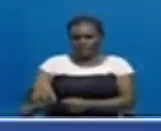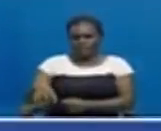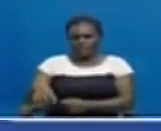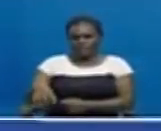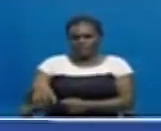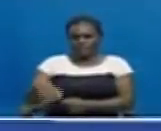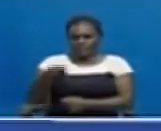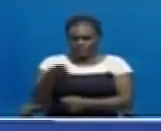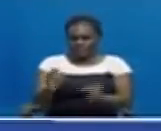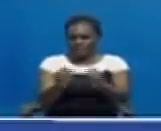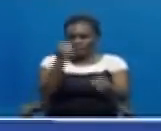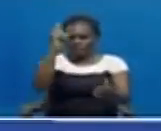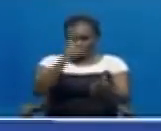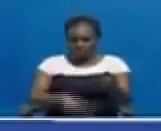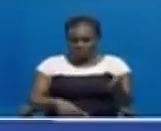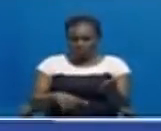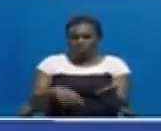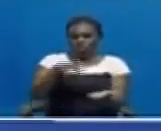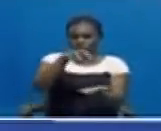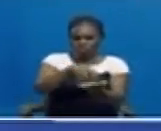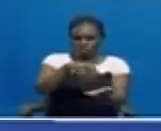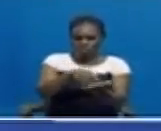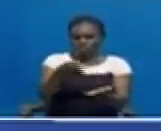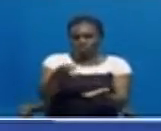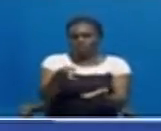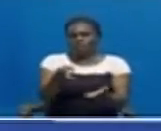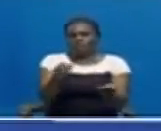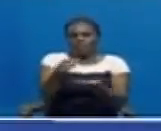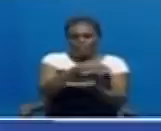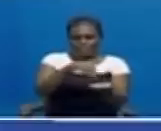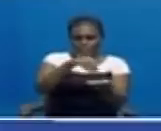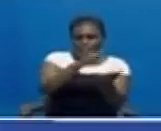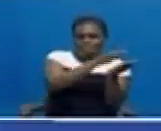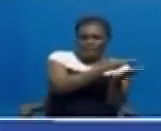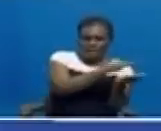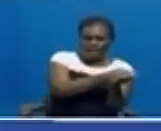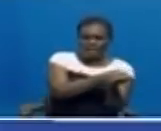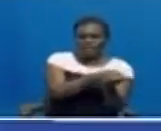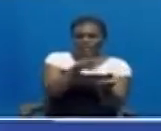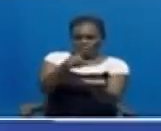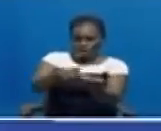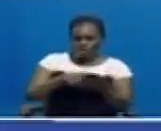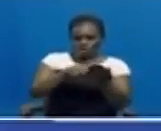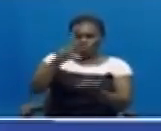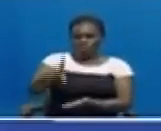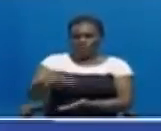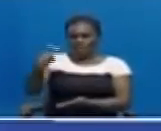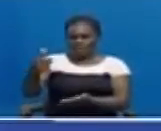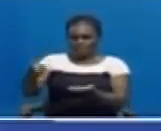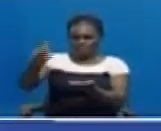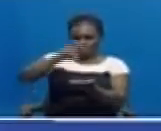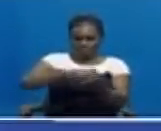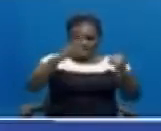volatility. This has resulted in tight liquidity conditions that has seen the interbank rate, the rate at which banks lend to each other, rise